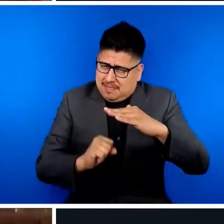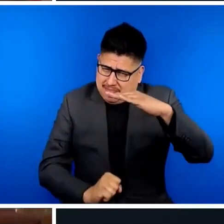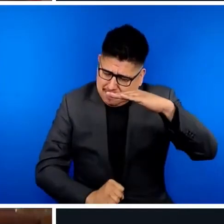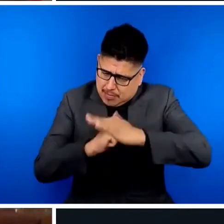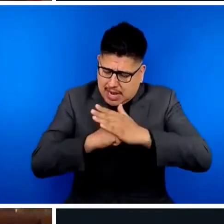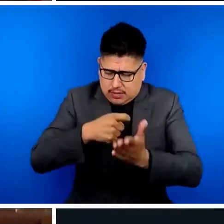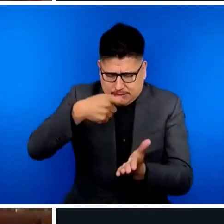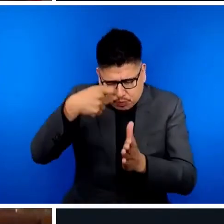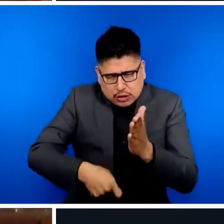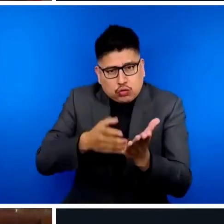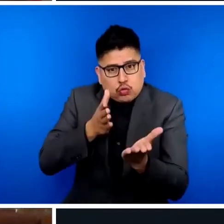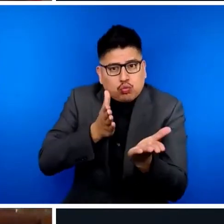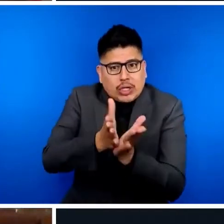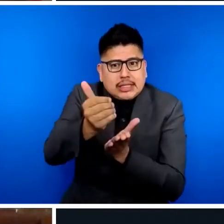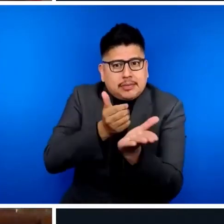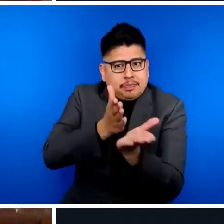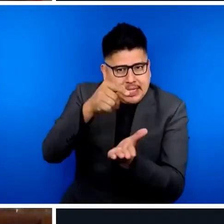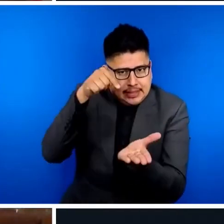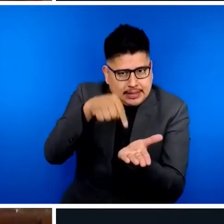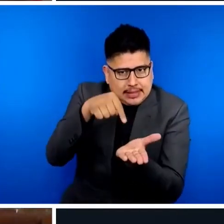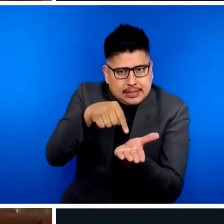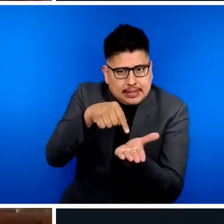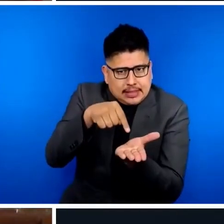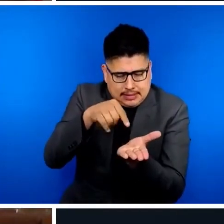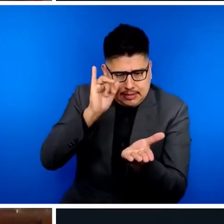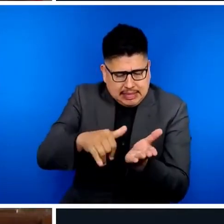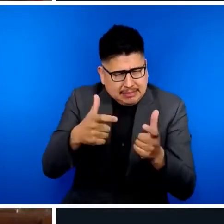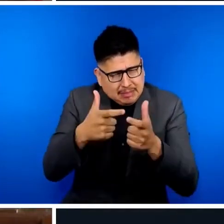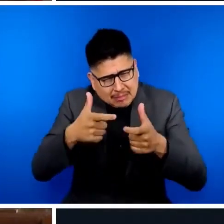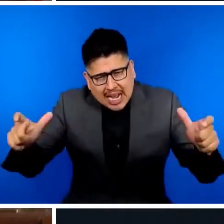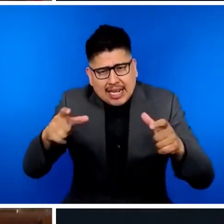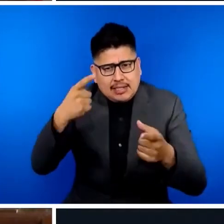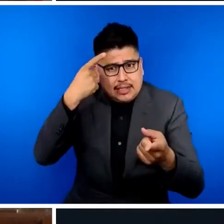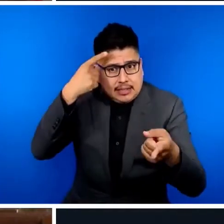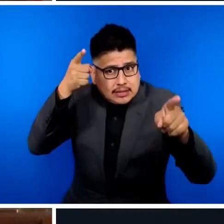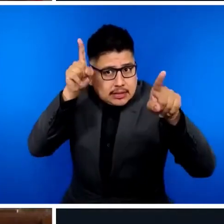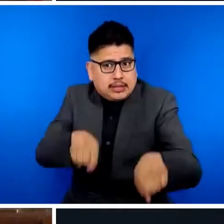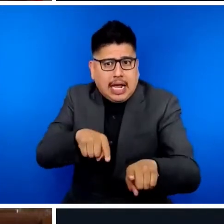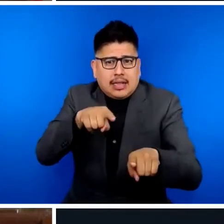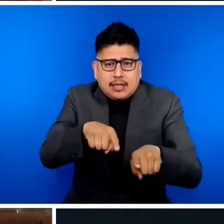deal. Sounds so simple, so big.